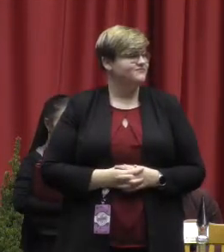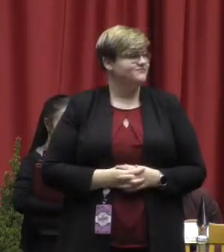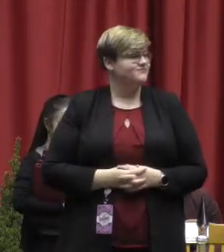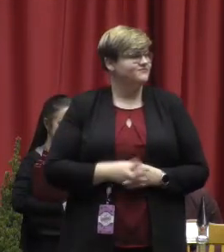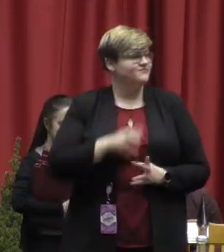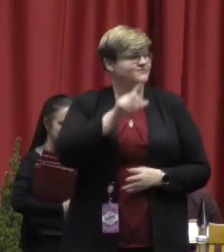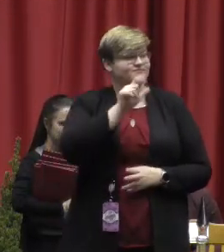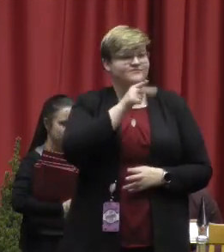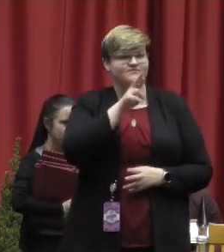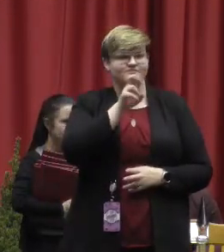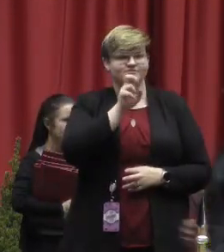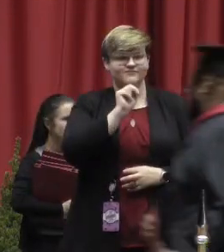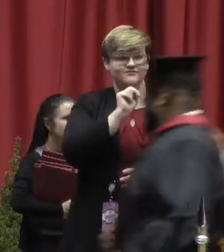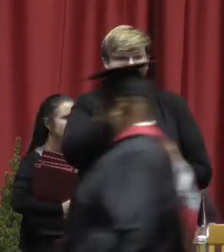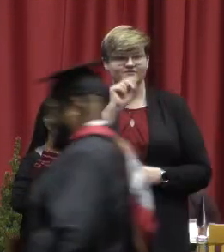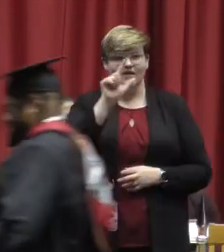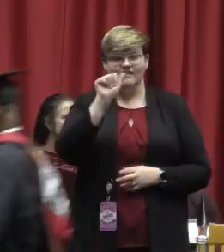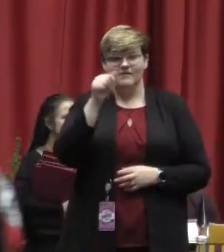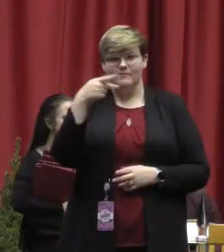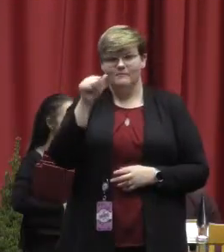Lauren Clapati.